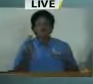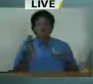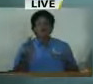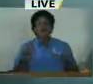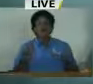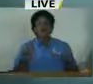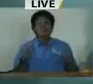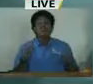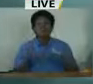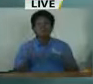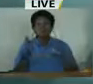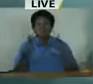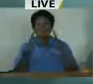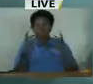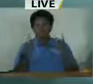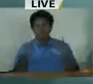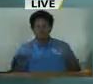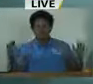the public